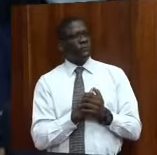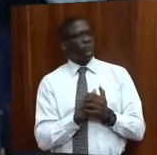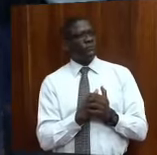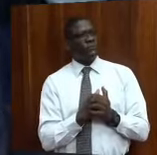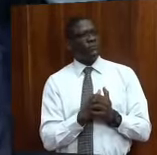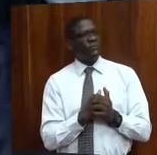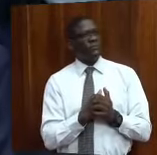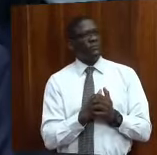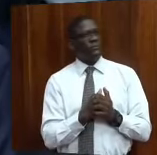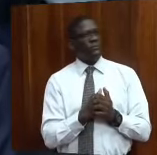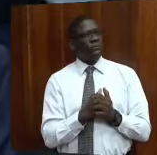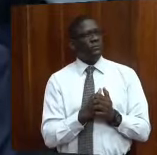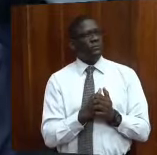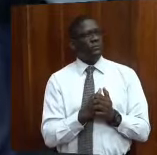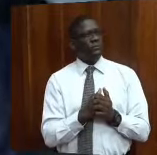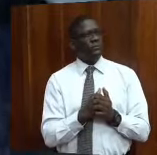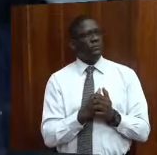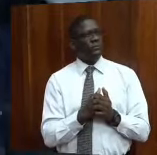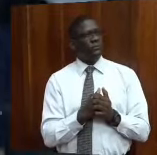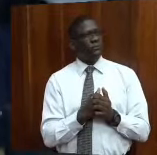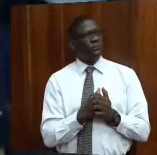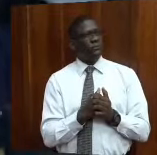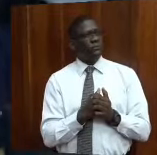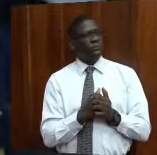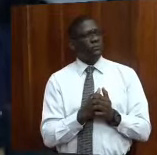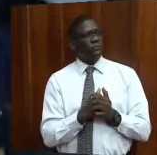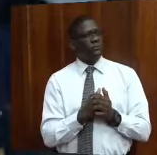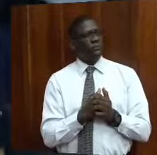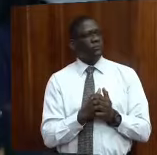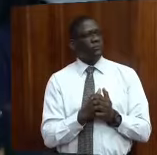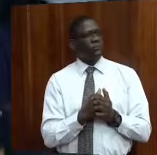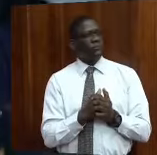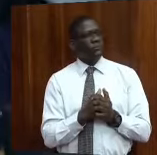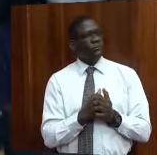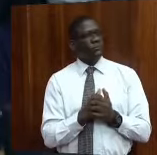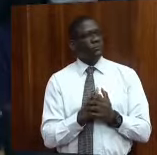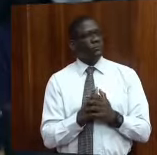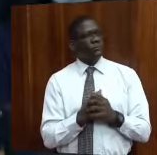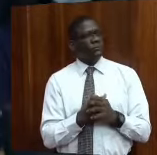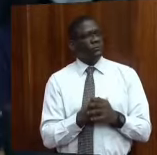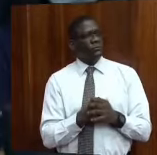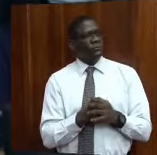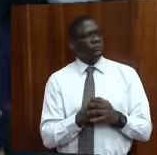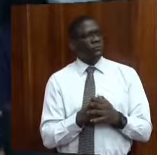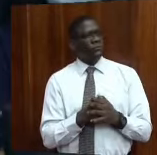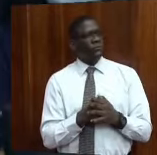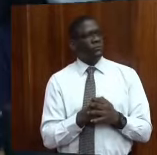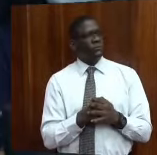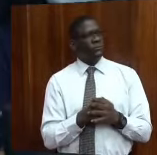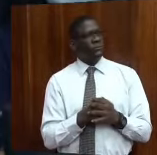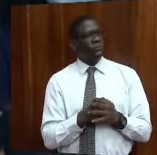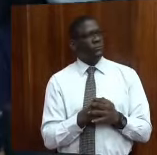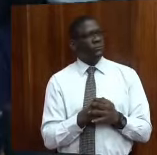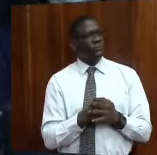and 92.94 million as budgetary support for operations. Mr. Speaker,